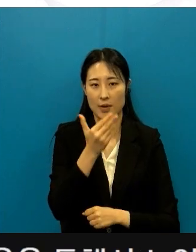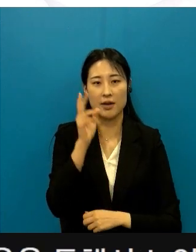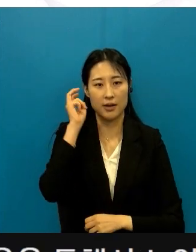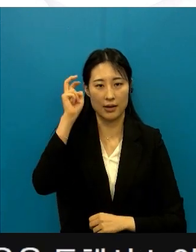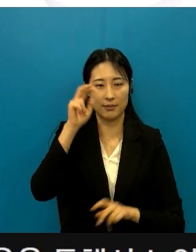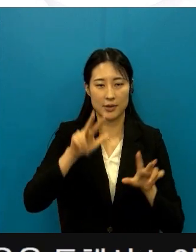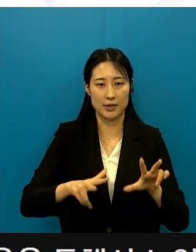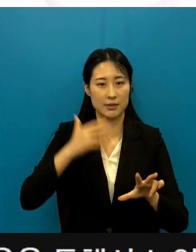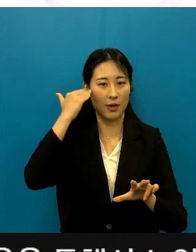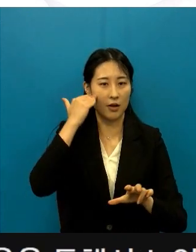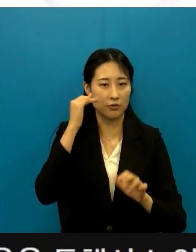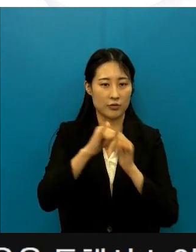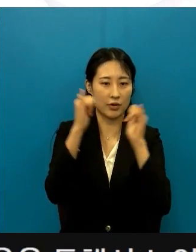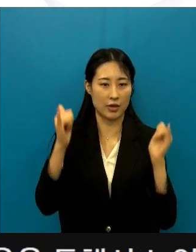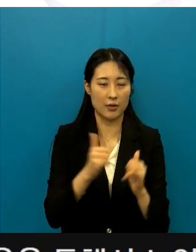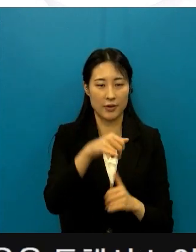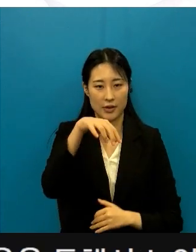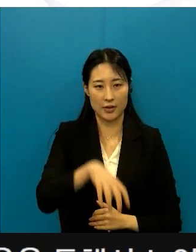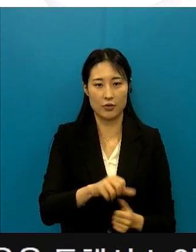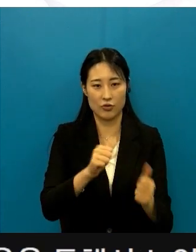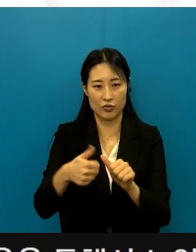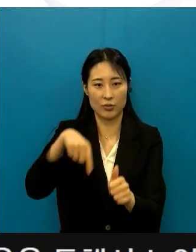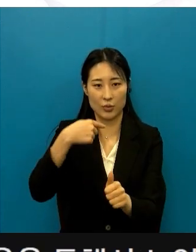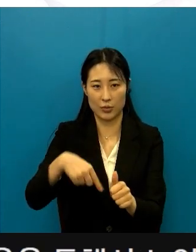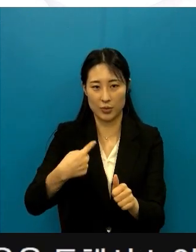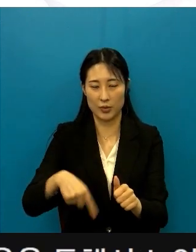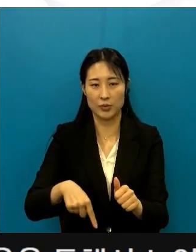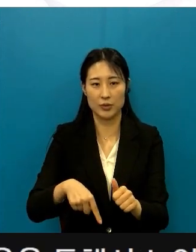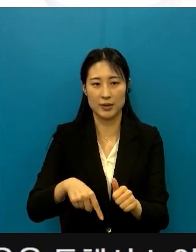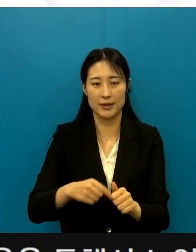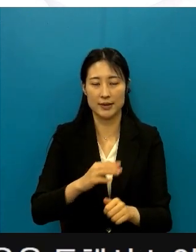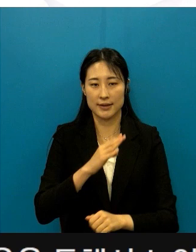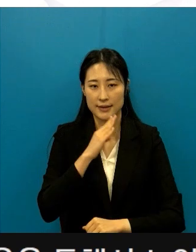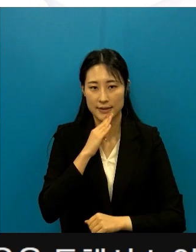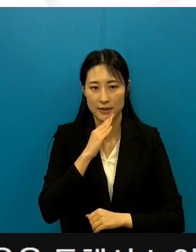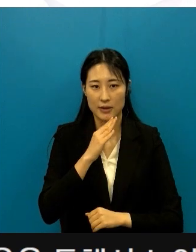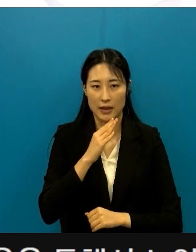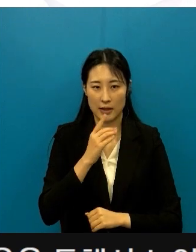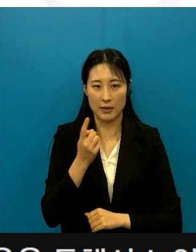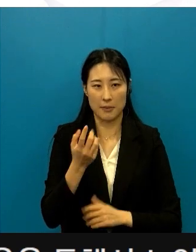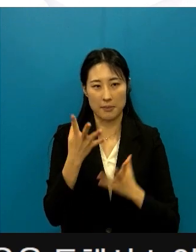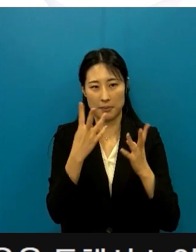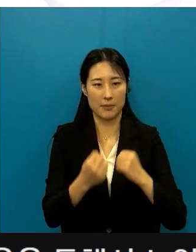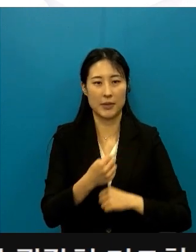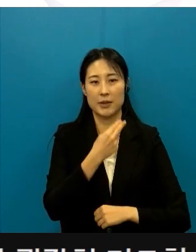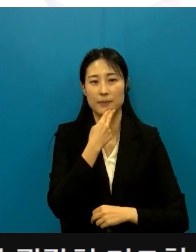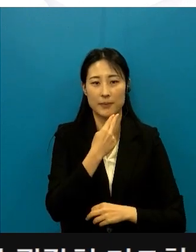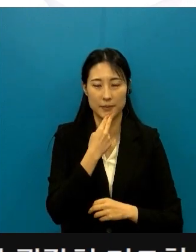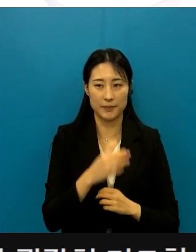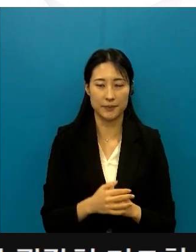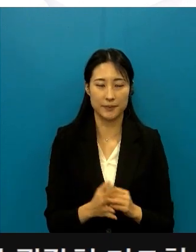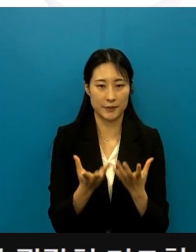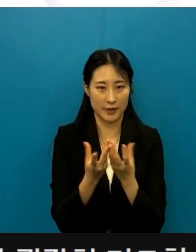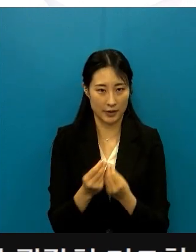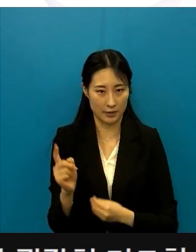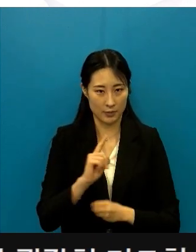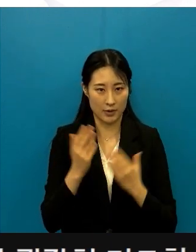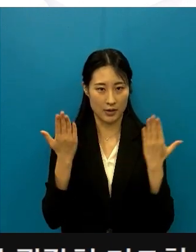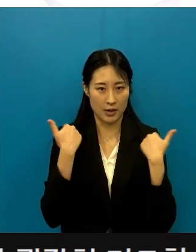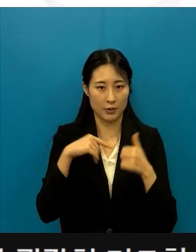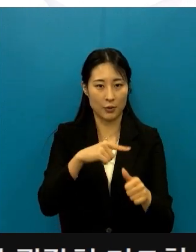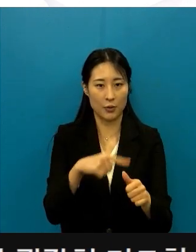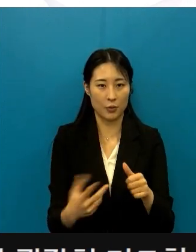which is not yet in school education, not in naturalist,